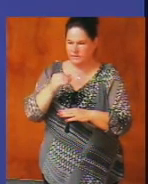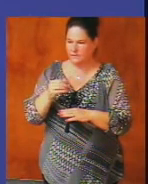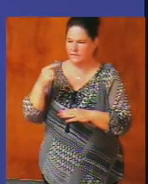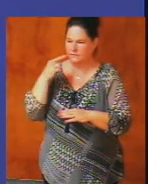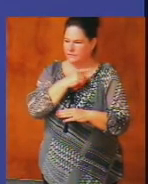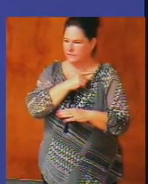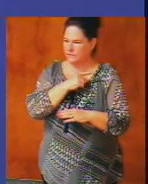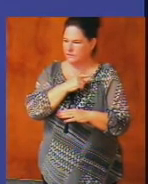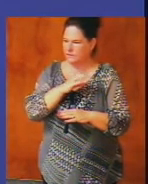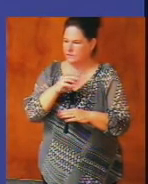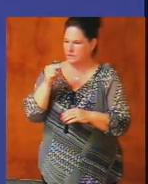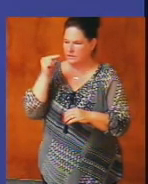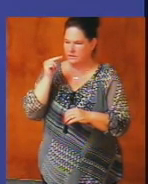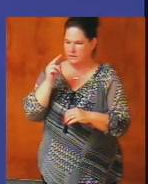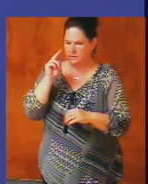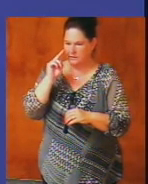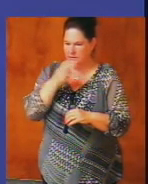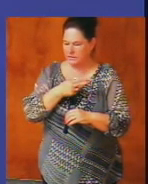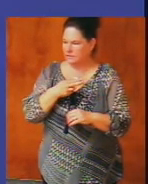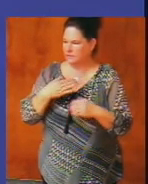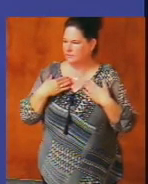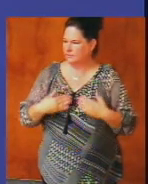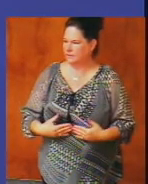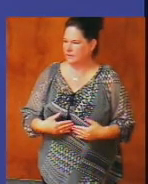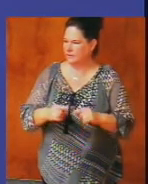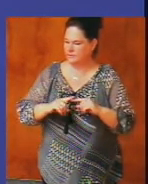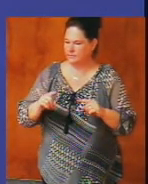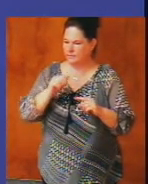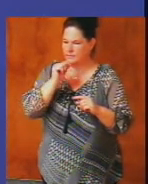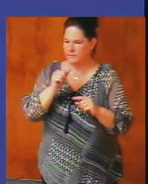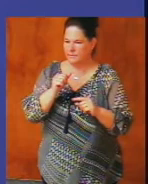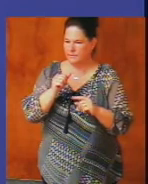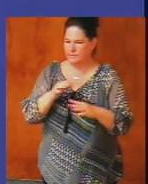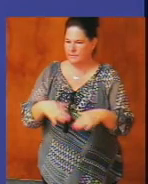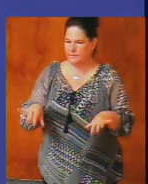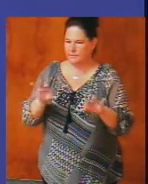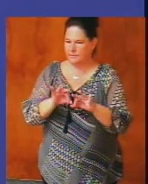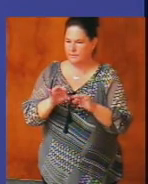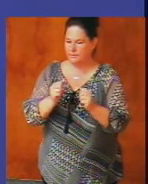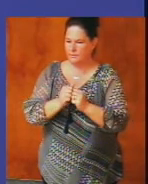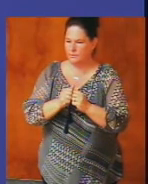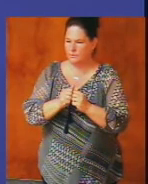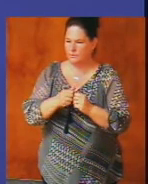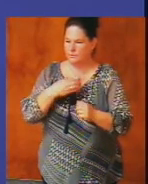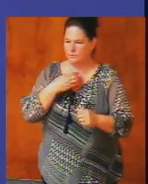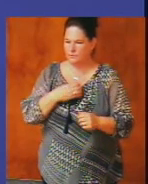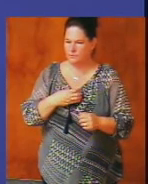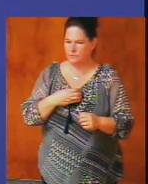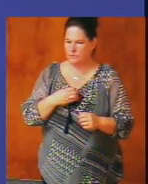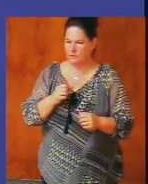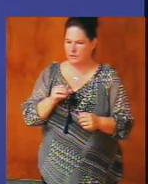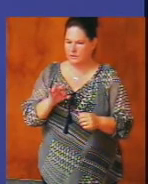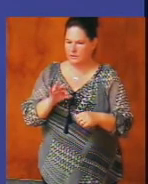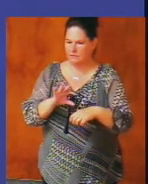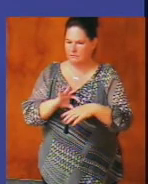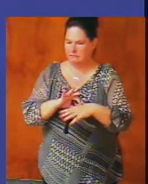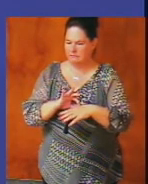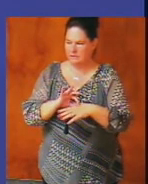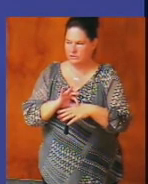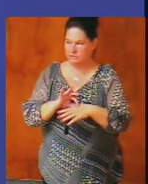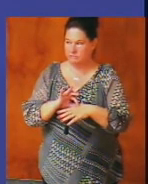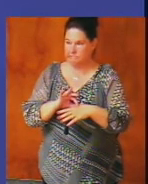of the body, but are of no value against the indulgence of the flesh."